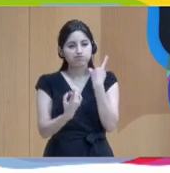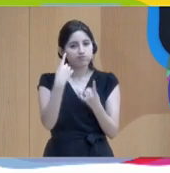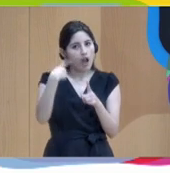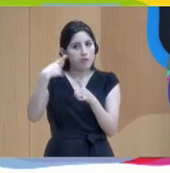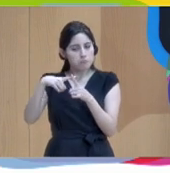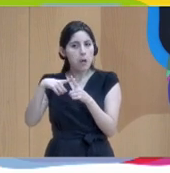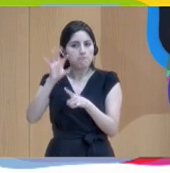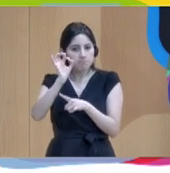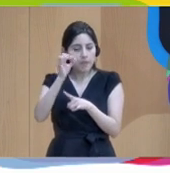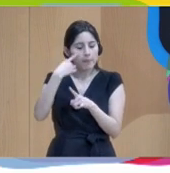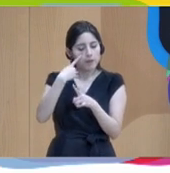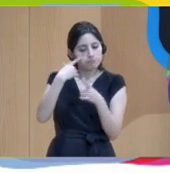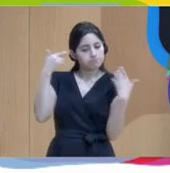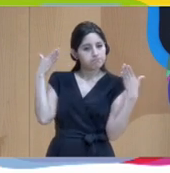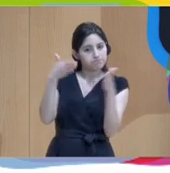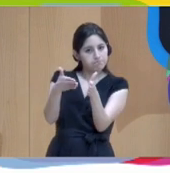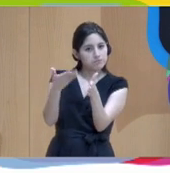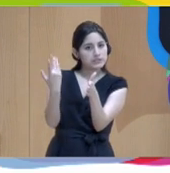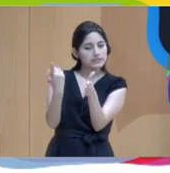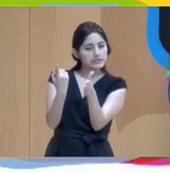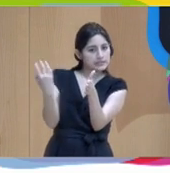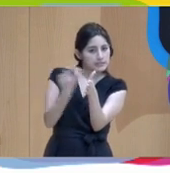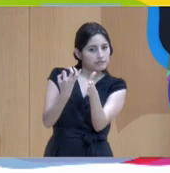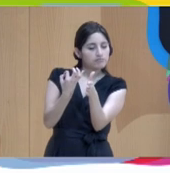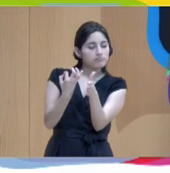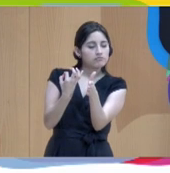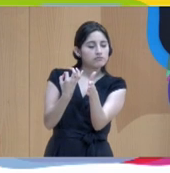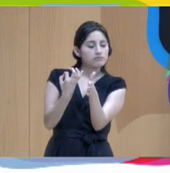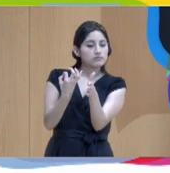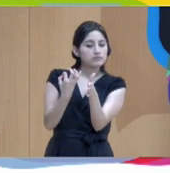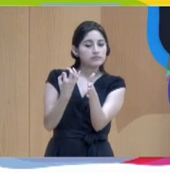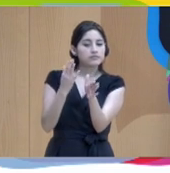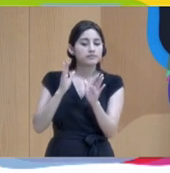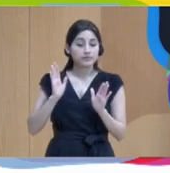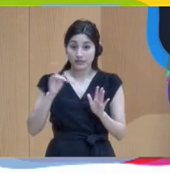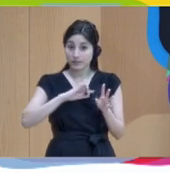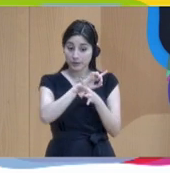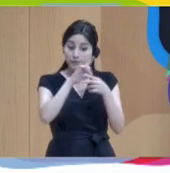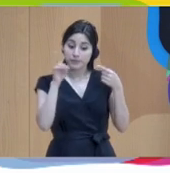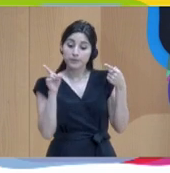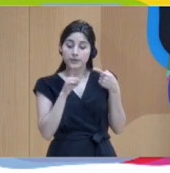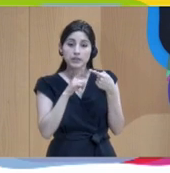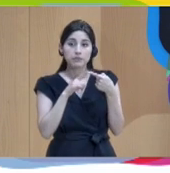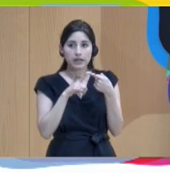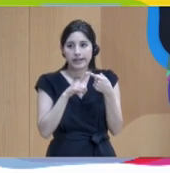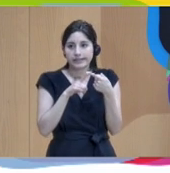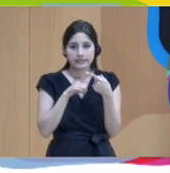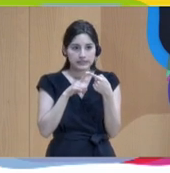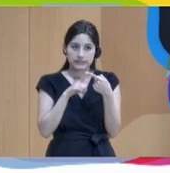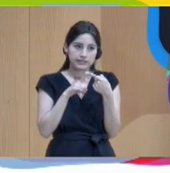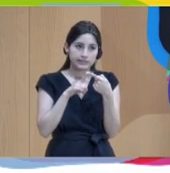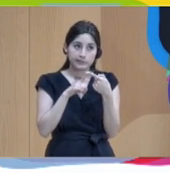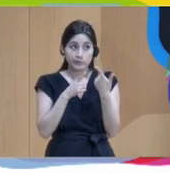not sure if the most difficult, but it's very important, is that in our country the population